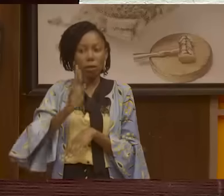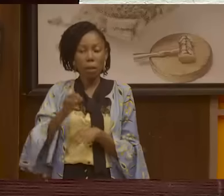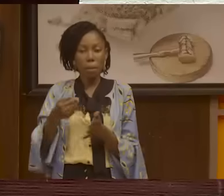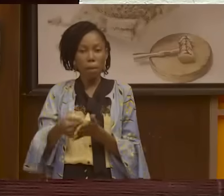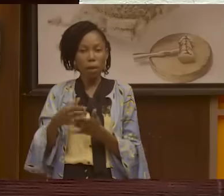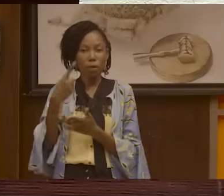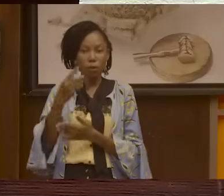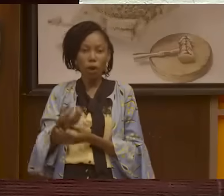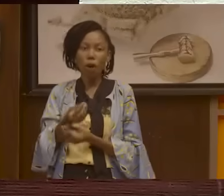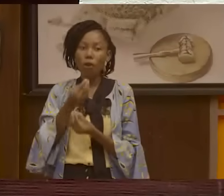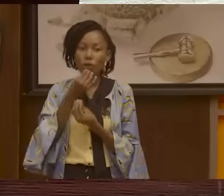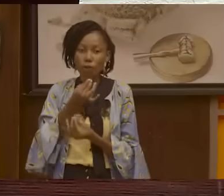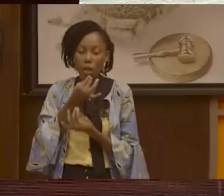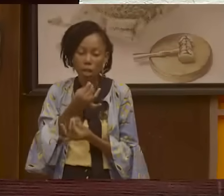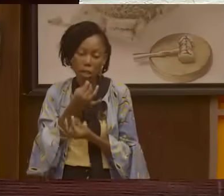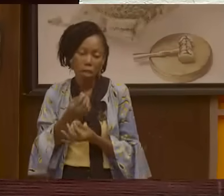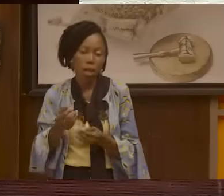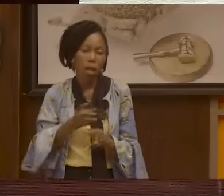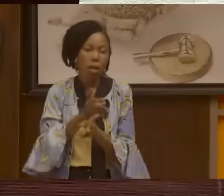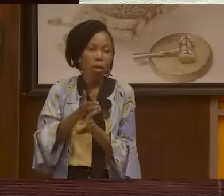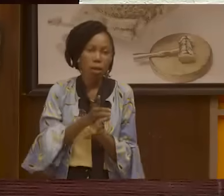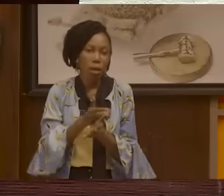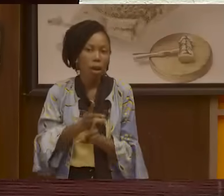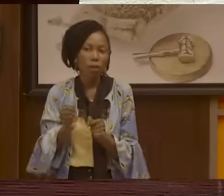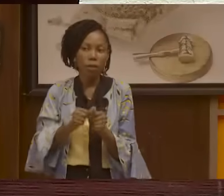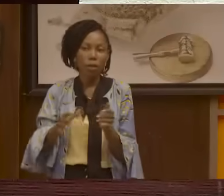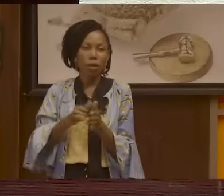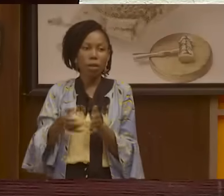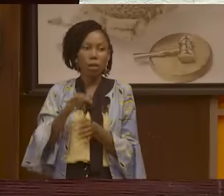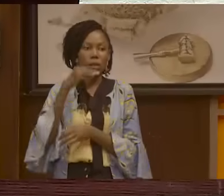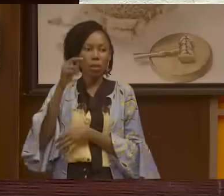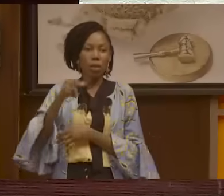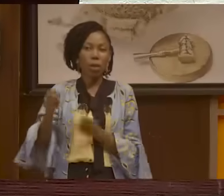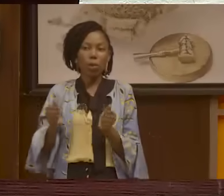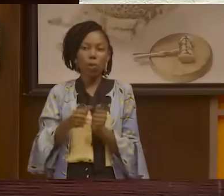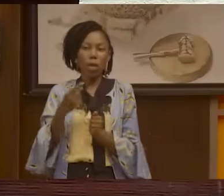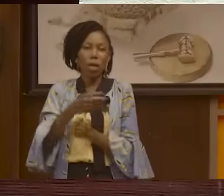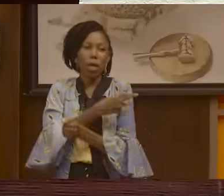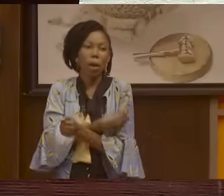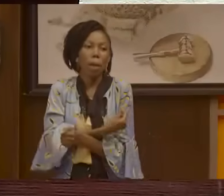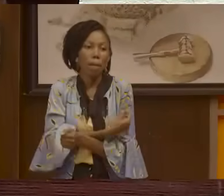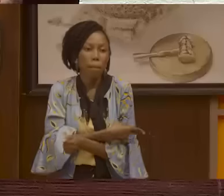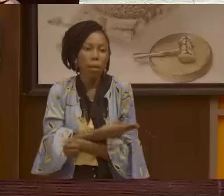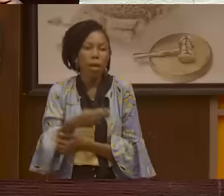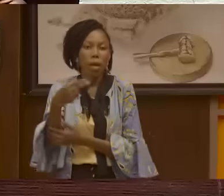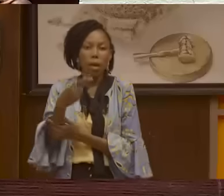feeding, taking care of everything they told me they need, and even their medical bill,